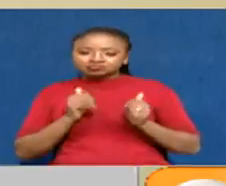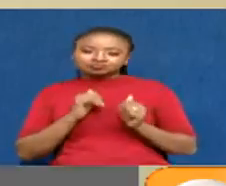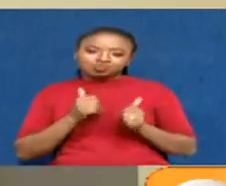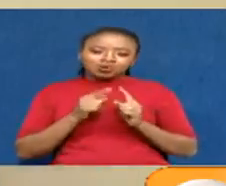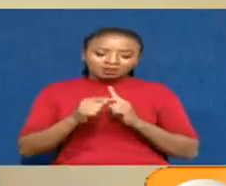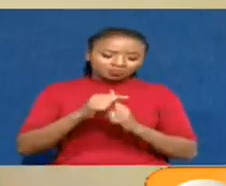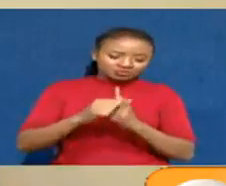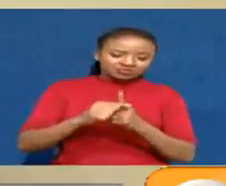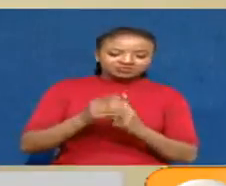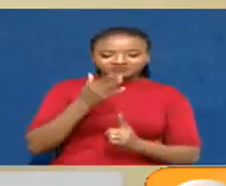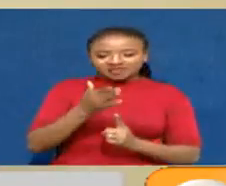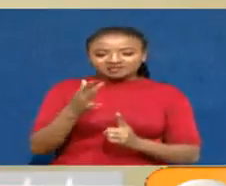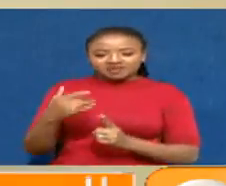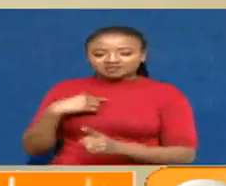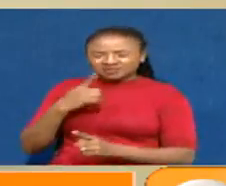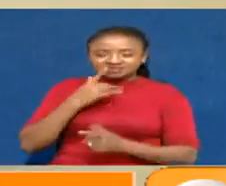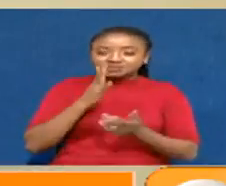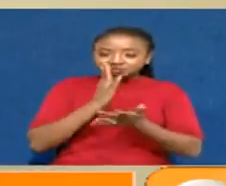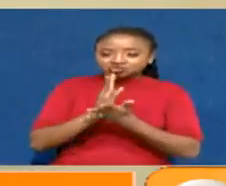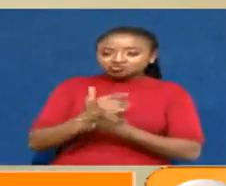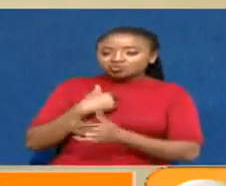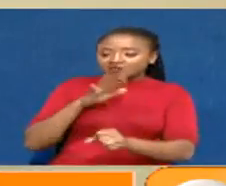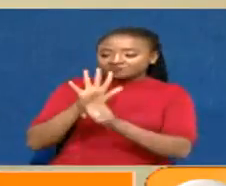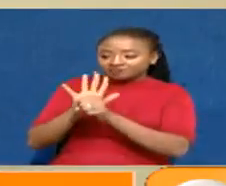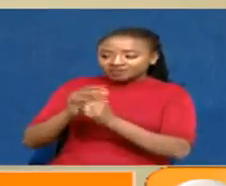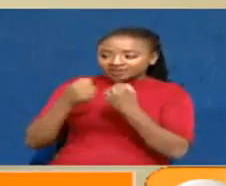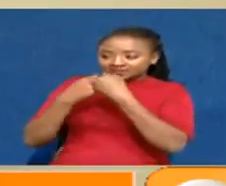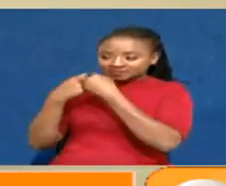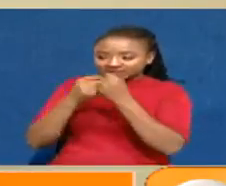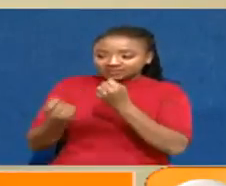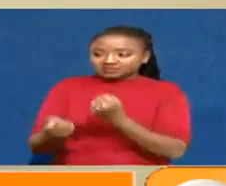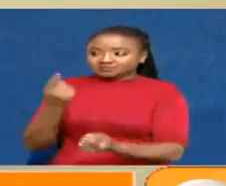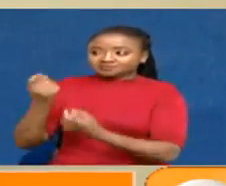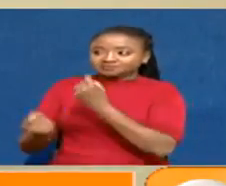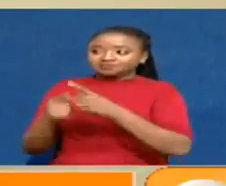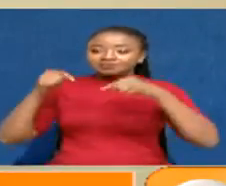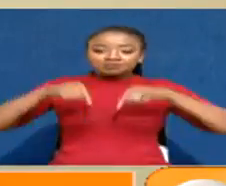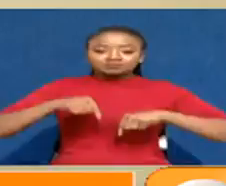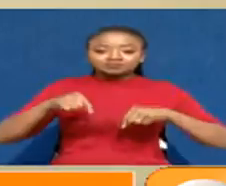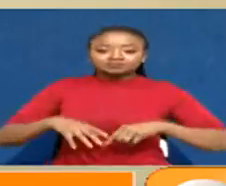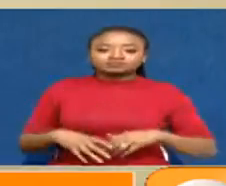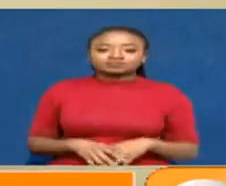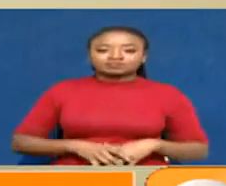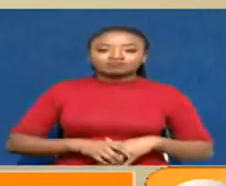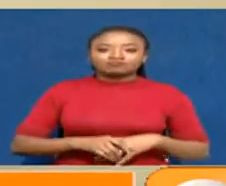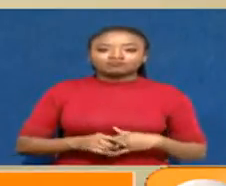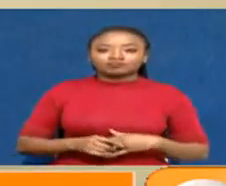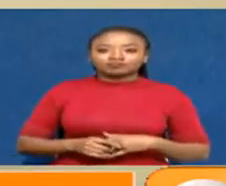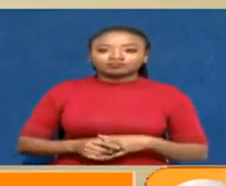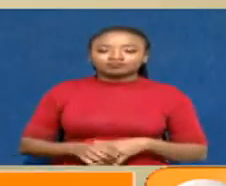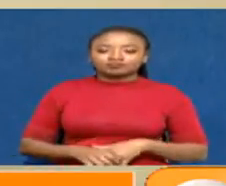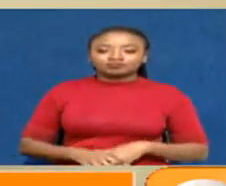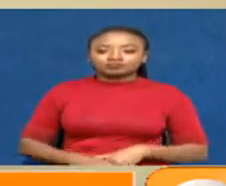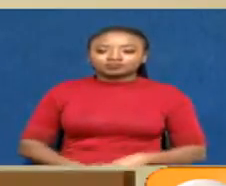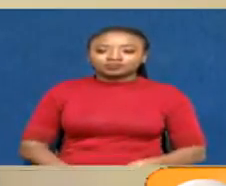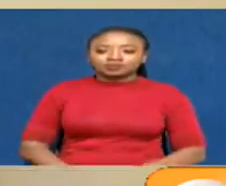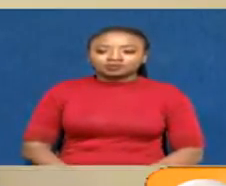do think that there are many challenges that exist today in this current environment where you have an